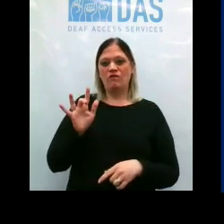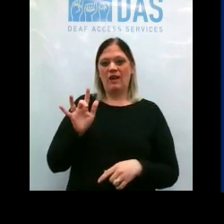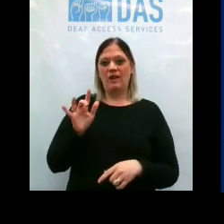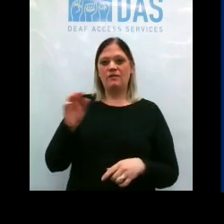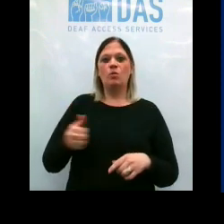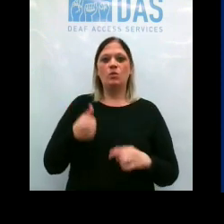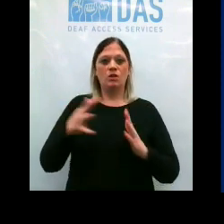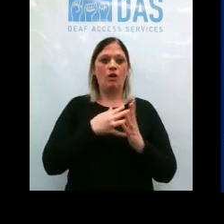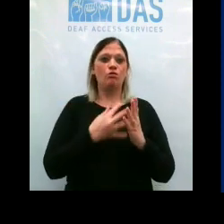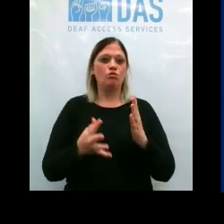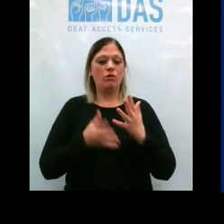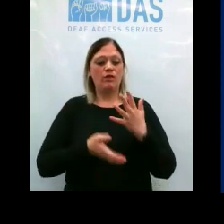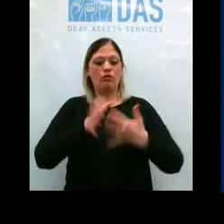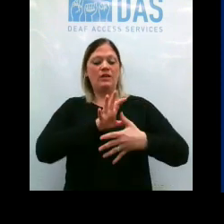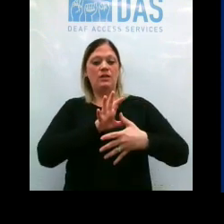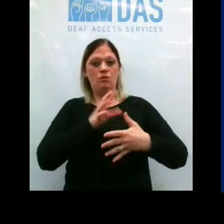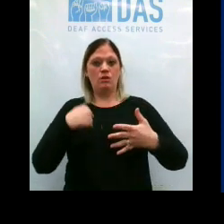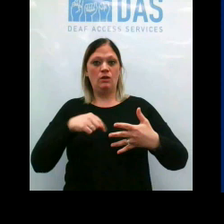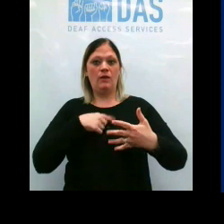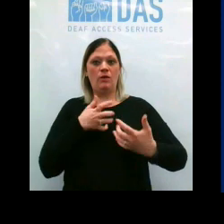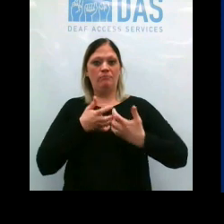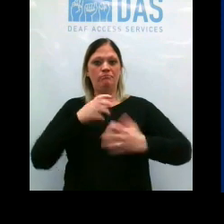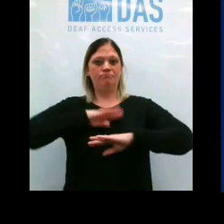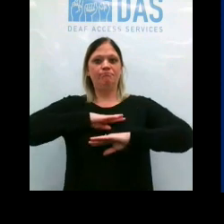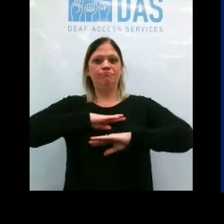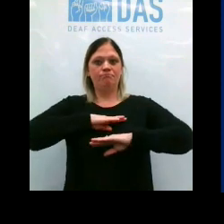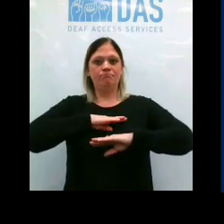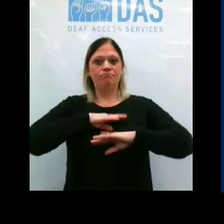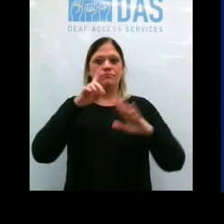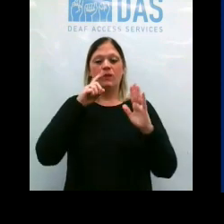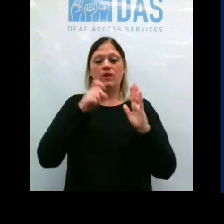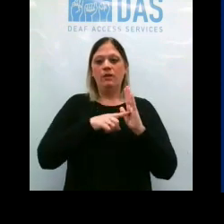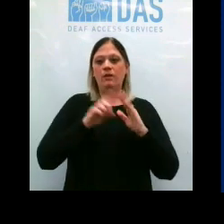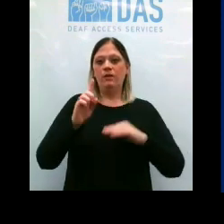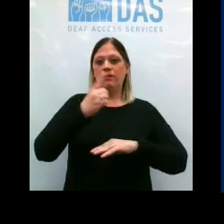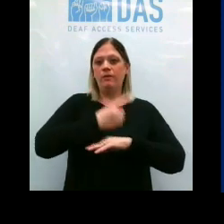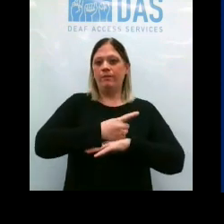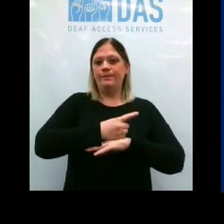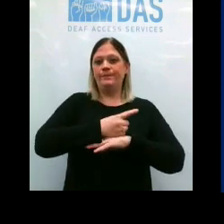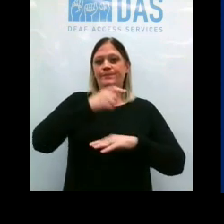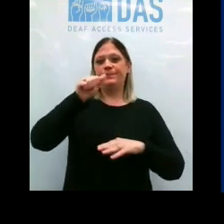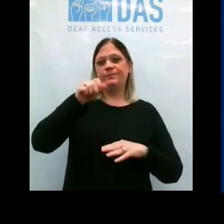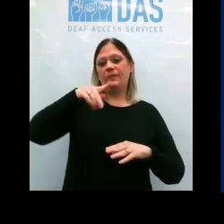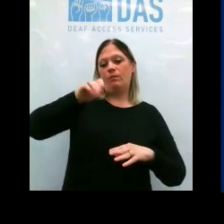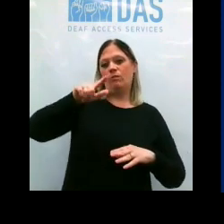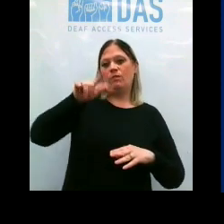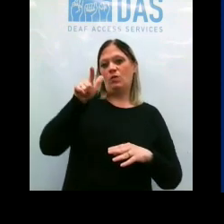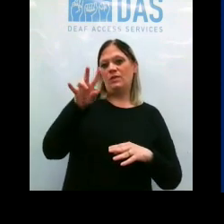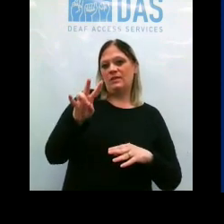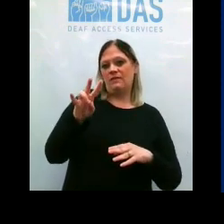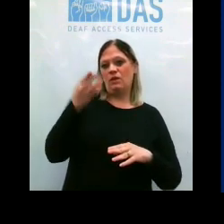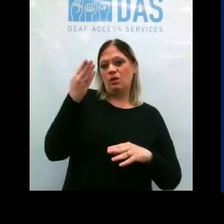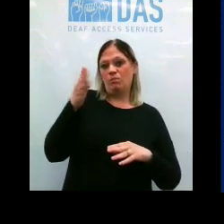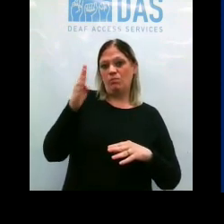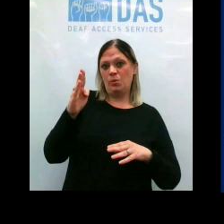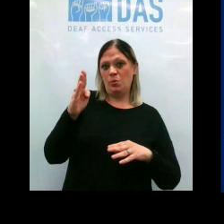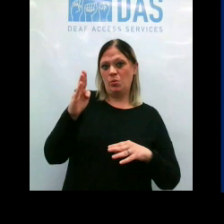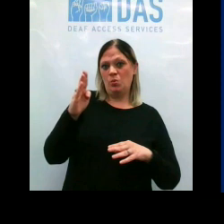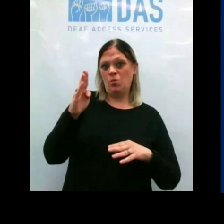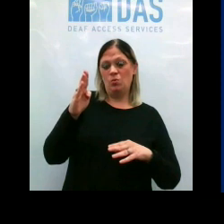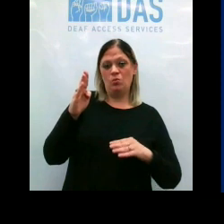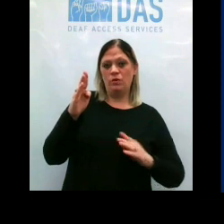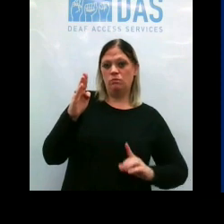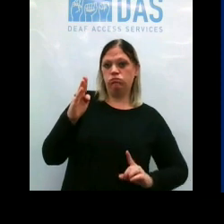metric that we're very happy that we seem to be meeting. You do notice that one day, April 27th, the blue bar is shooting